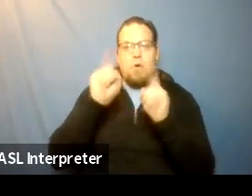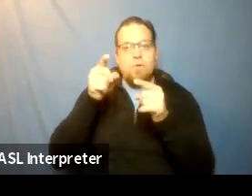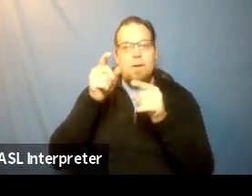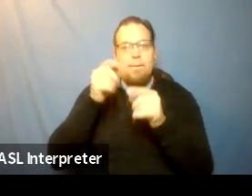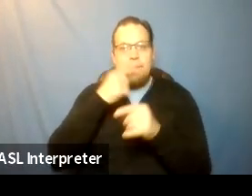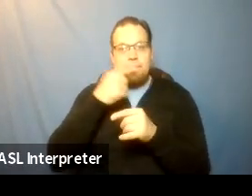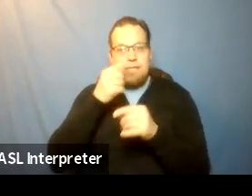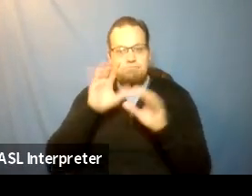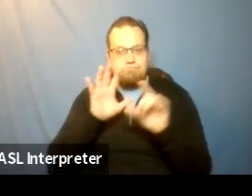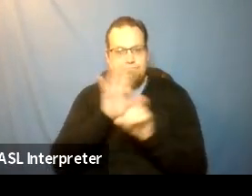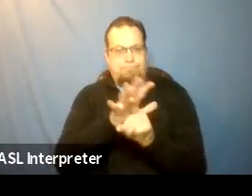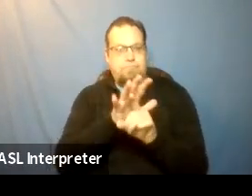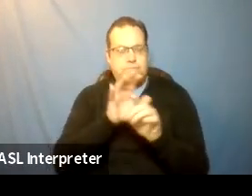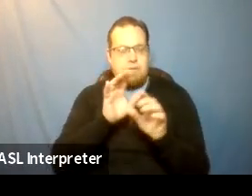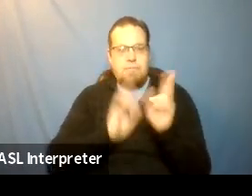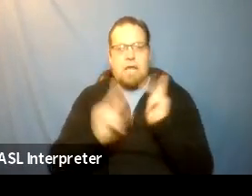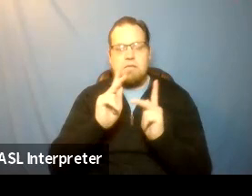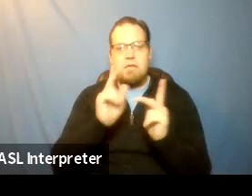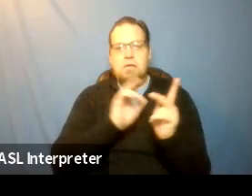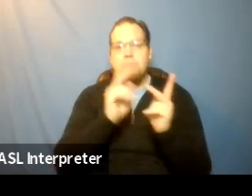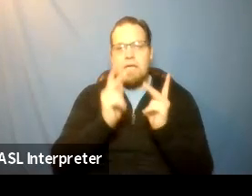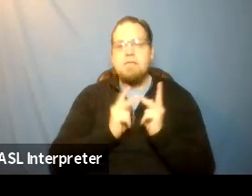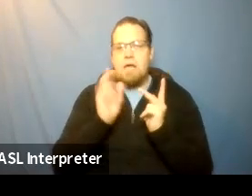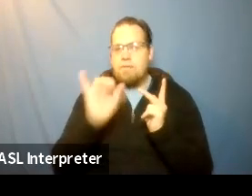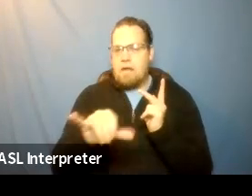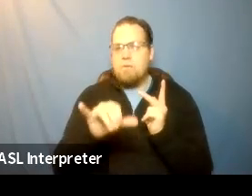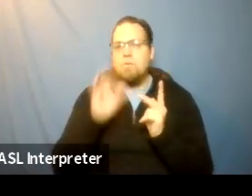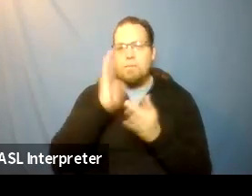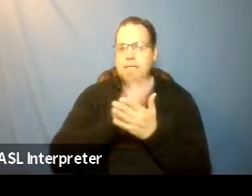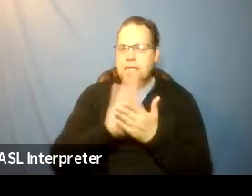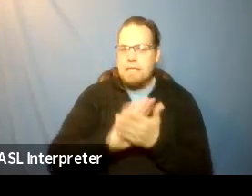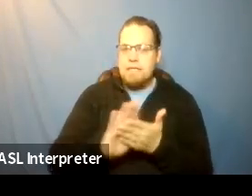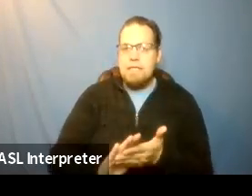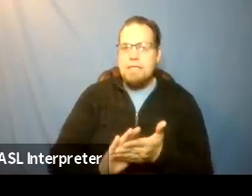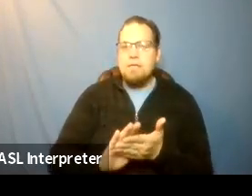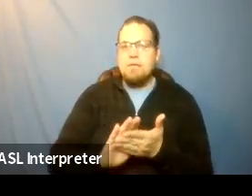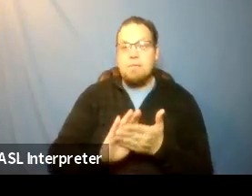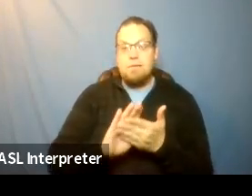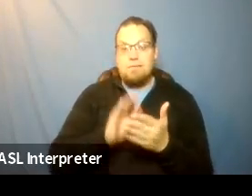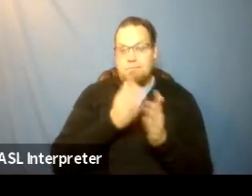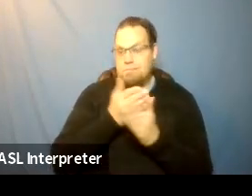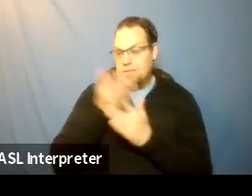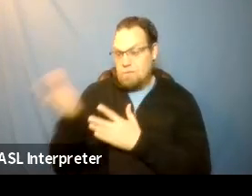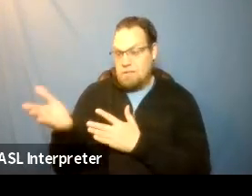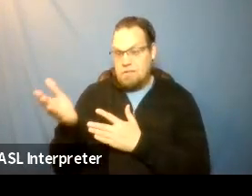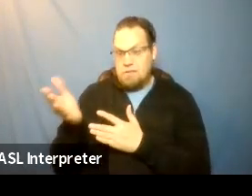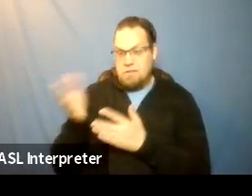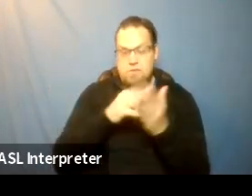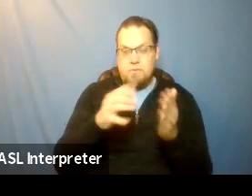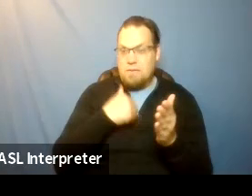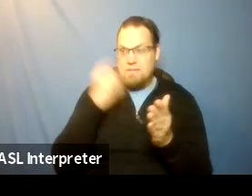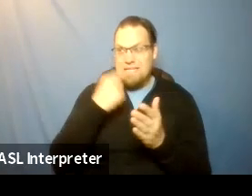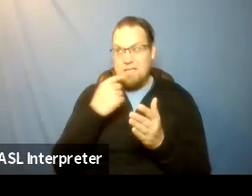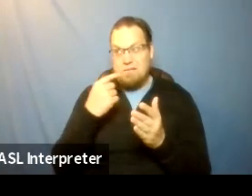that. But yes, there will be regular cleaning, but between each single student, I obviously would say